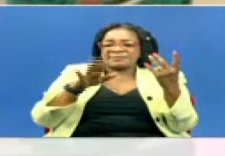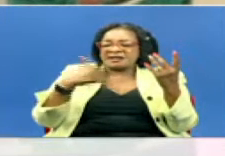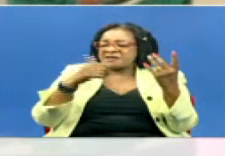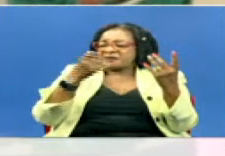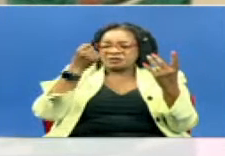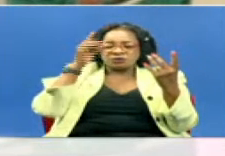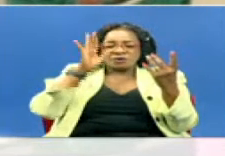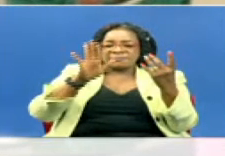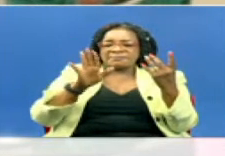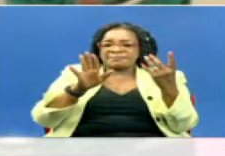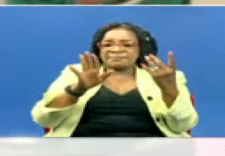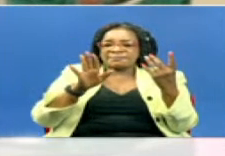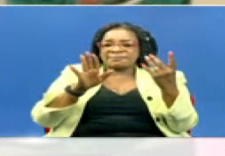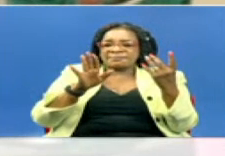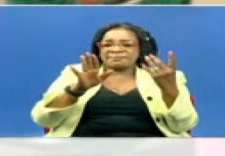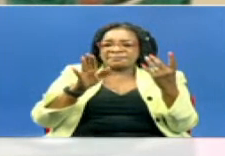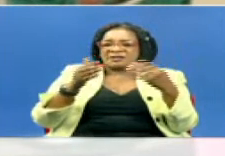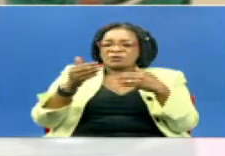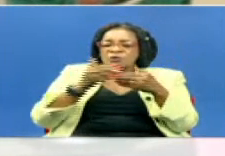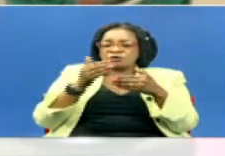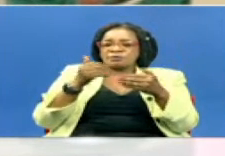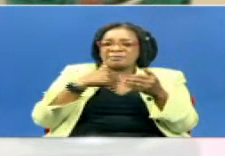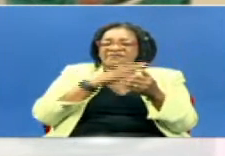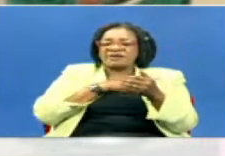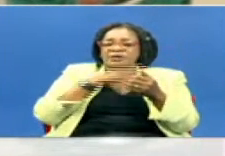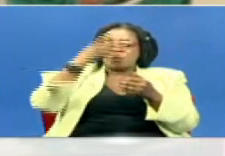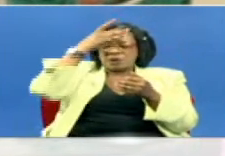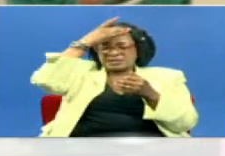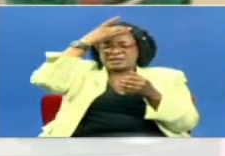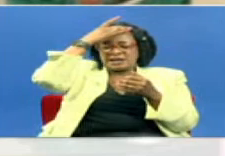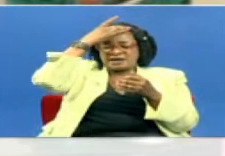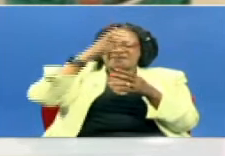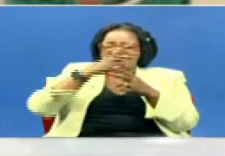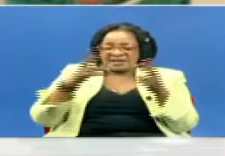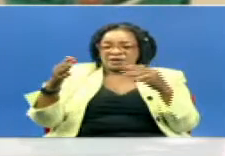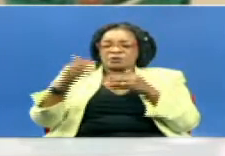I never understood him. I know he's very close to my friend Weta, very close.